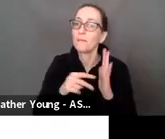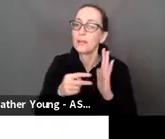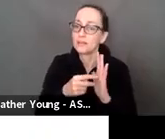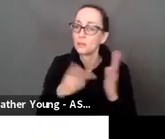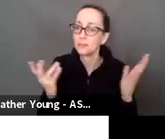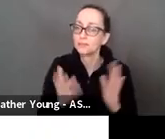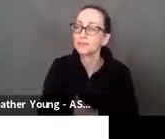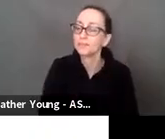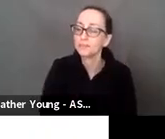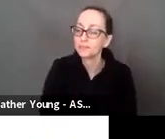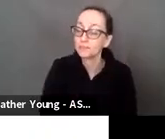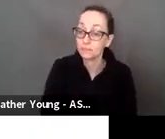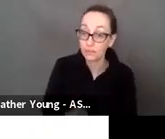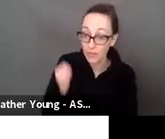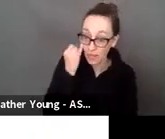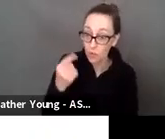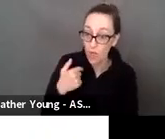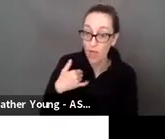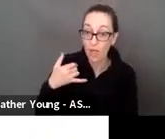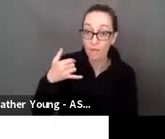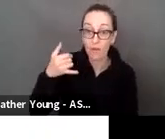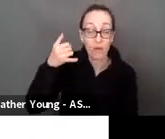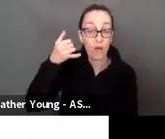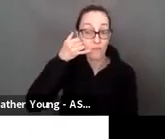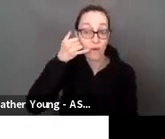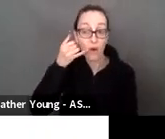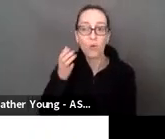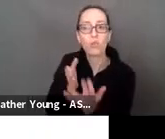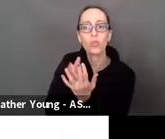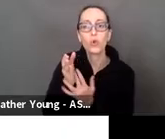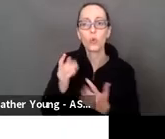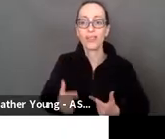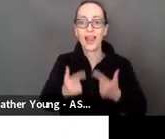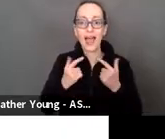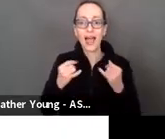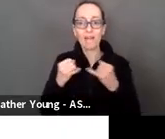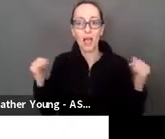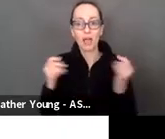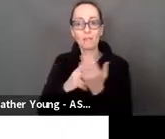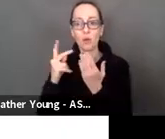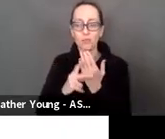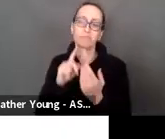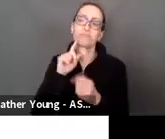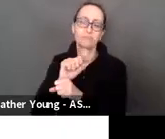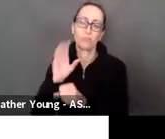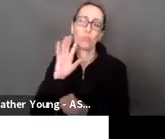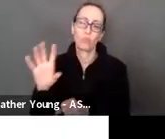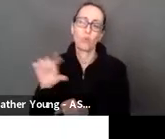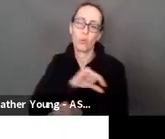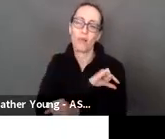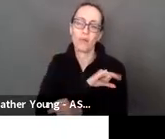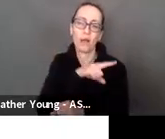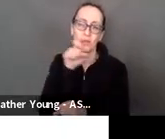So if you do have a phone through the Lifeline program, you would certainly qualify because you